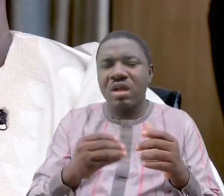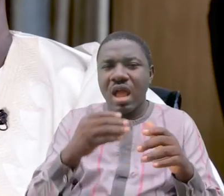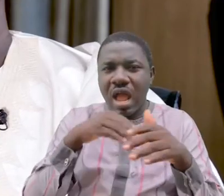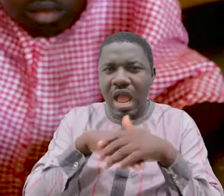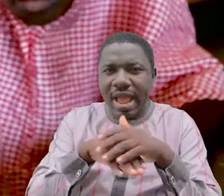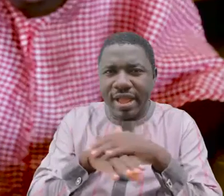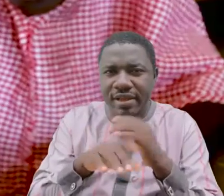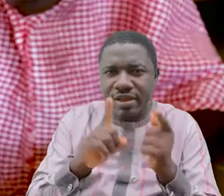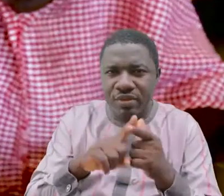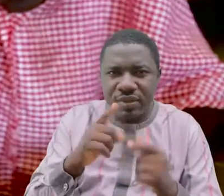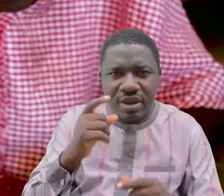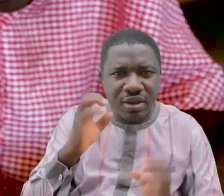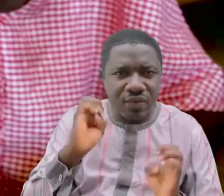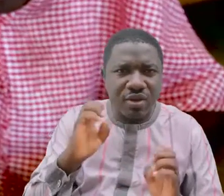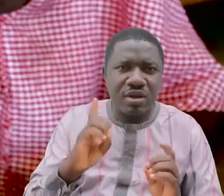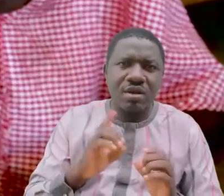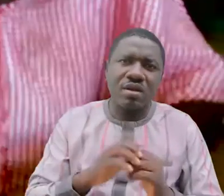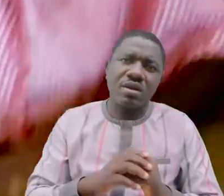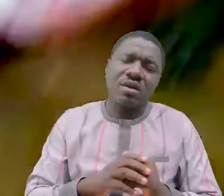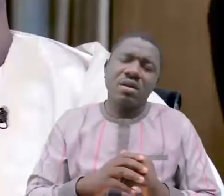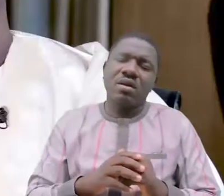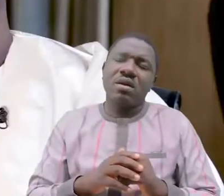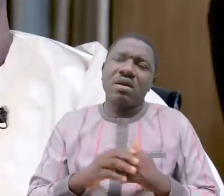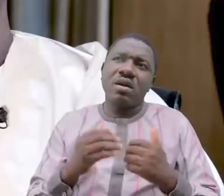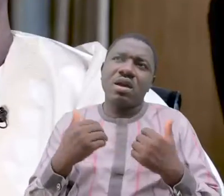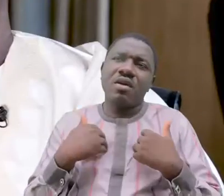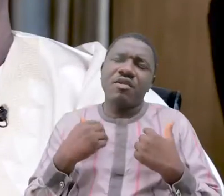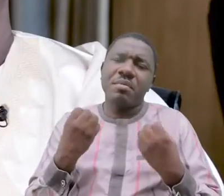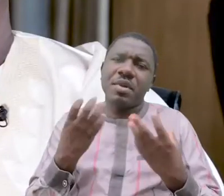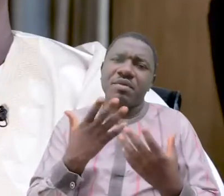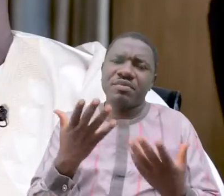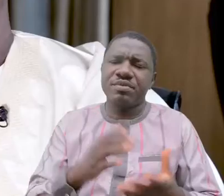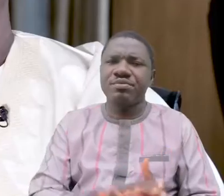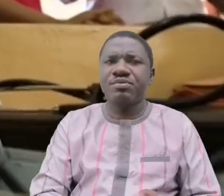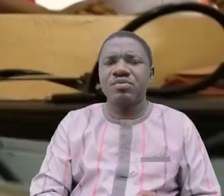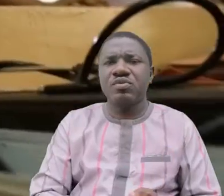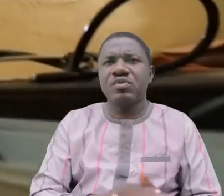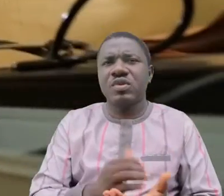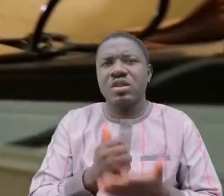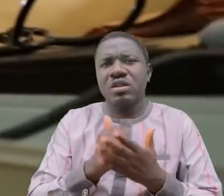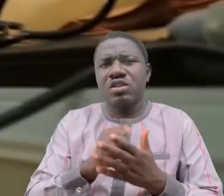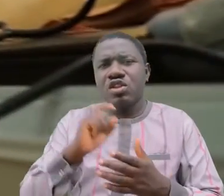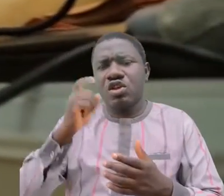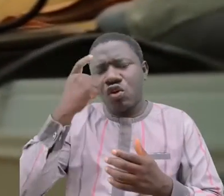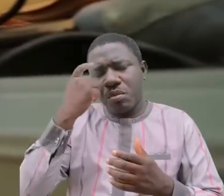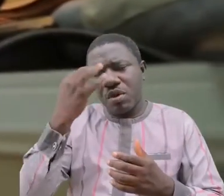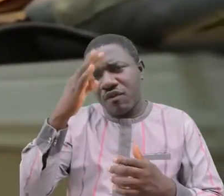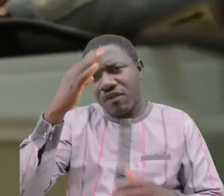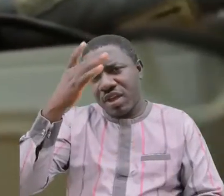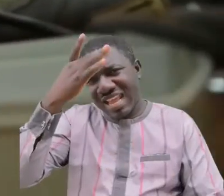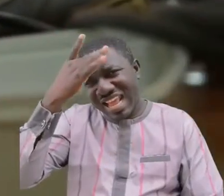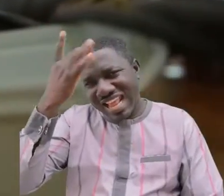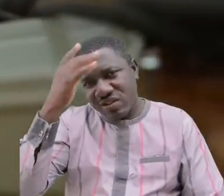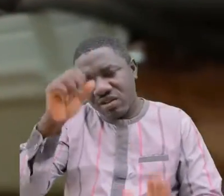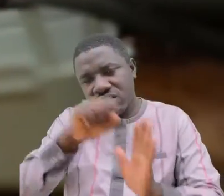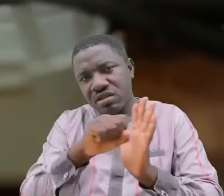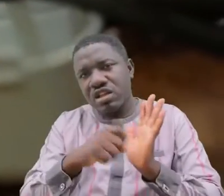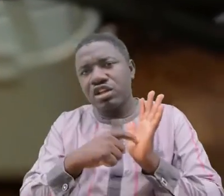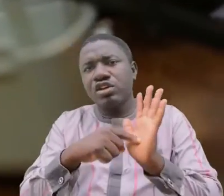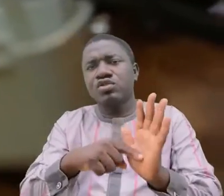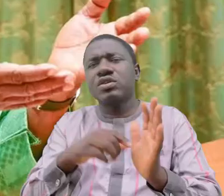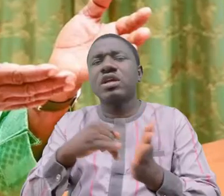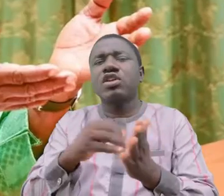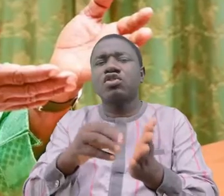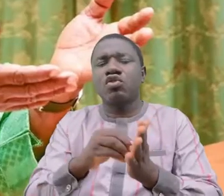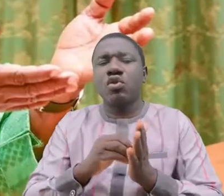child poverty, good access to education, as many things, and health also health.